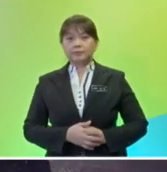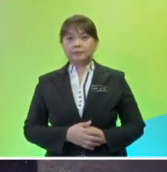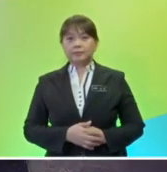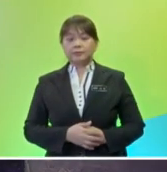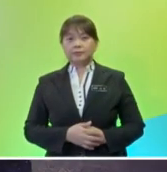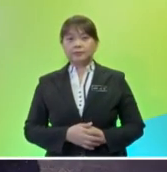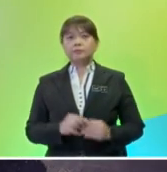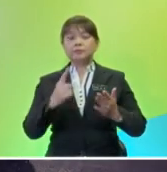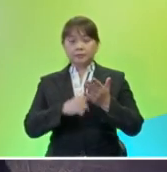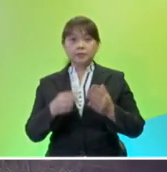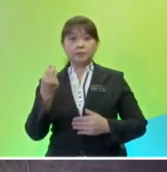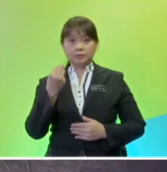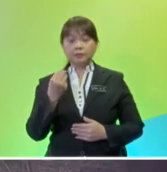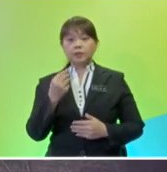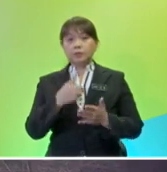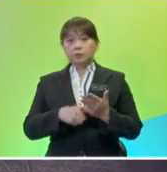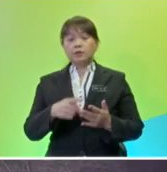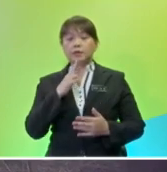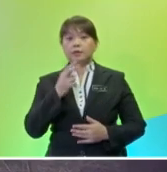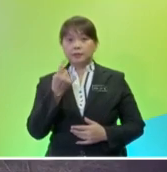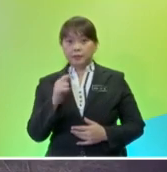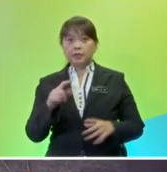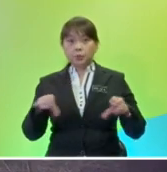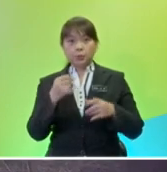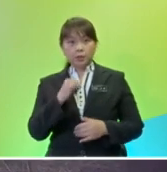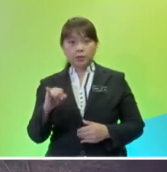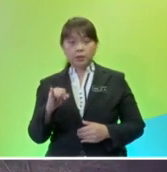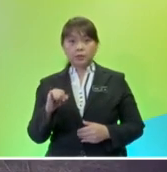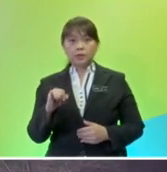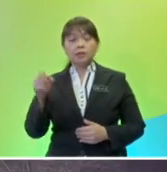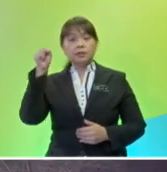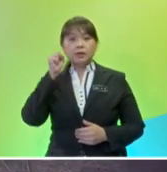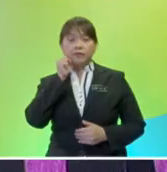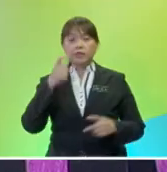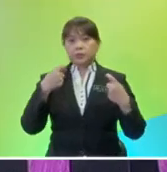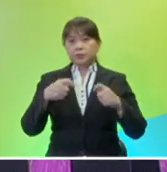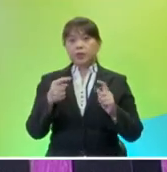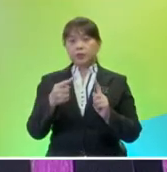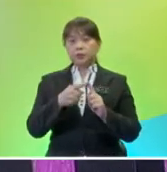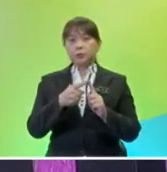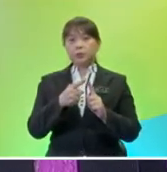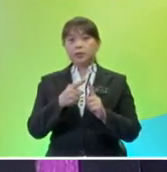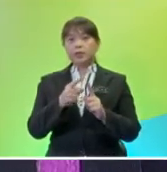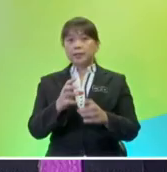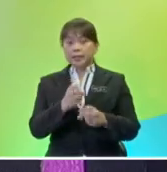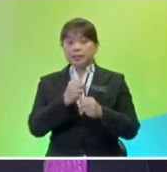are you doing, Shafika? Teacher, I'm actually catching some fishes. I'm trying to get my favorite color yellow.